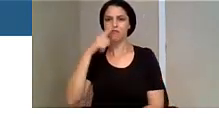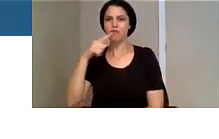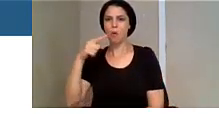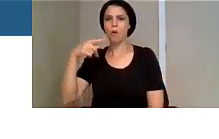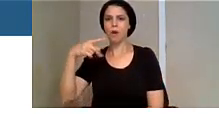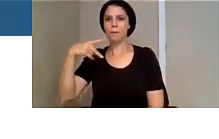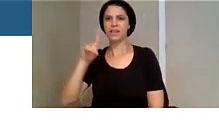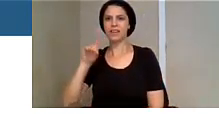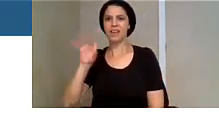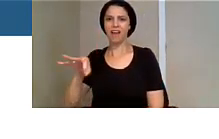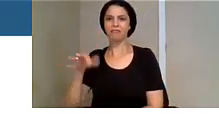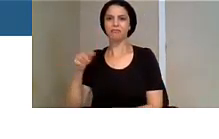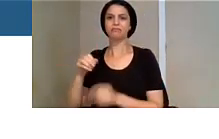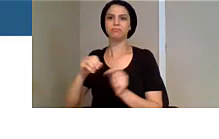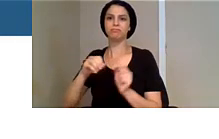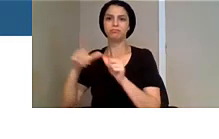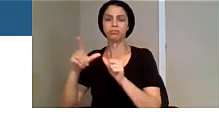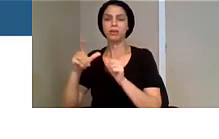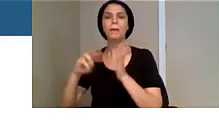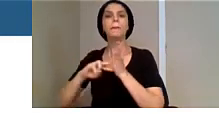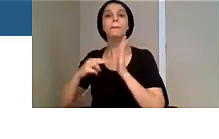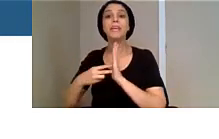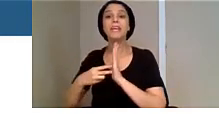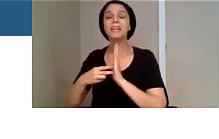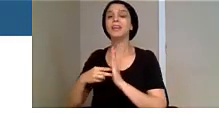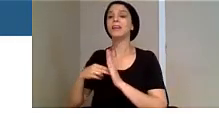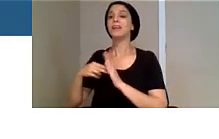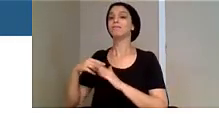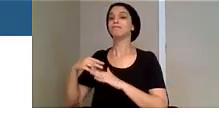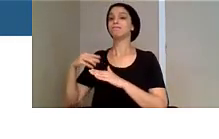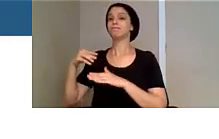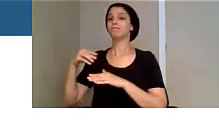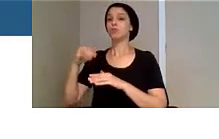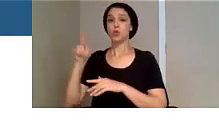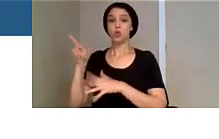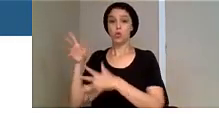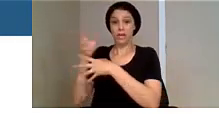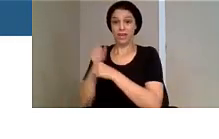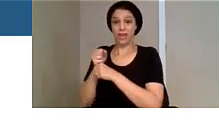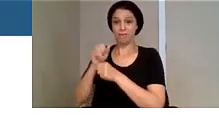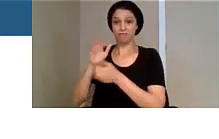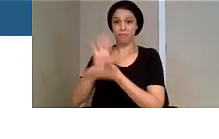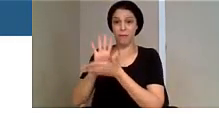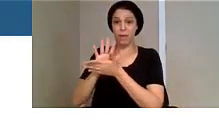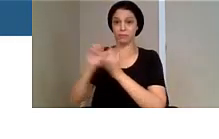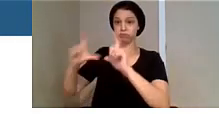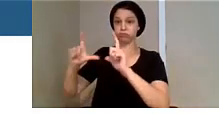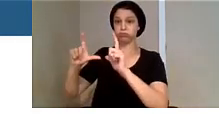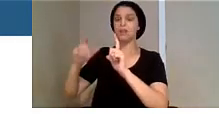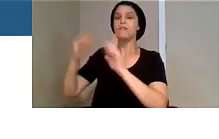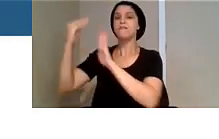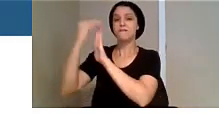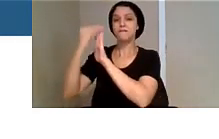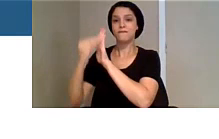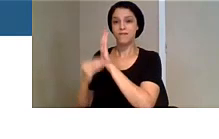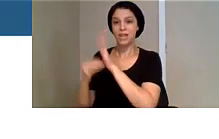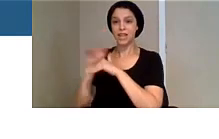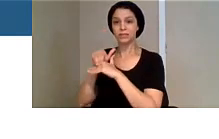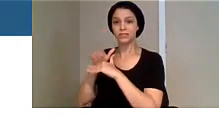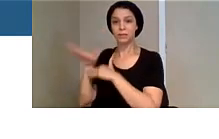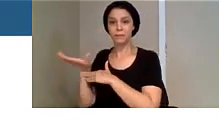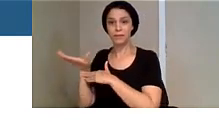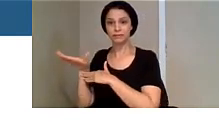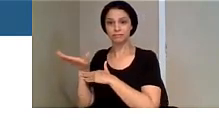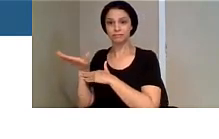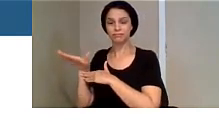of like writing over top of the document and submitting it back to your teacher in that way. Similarly, when